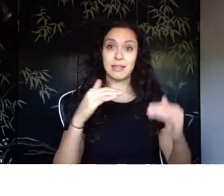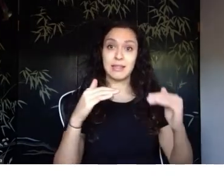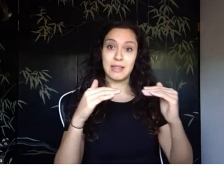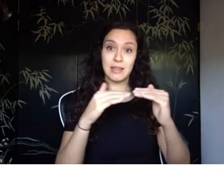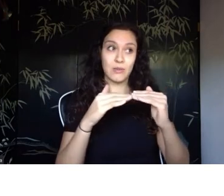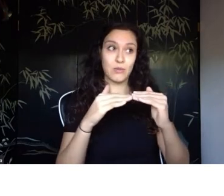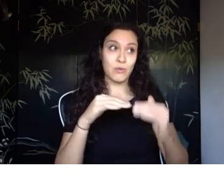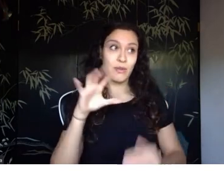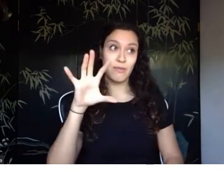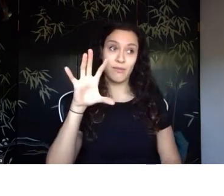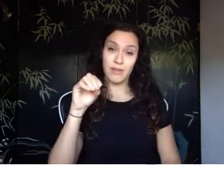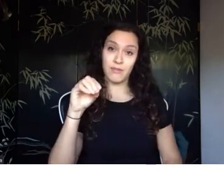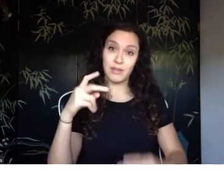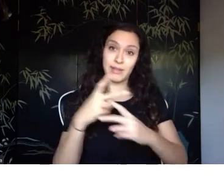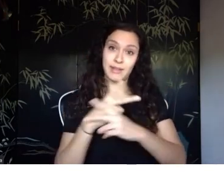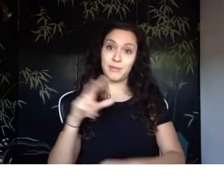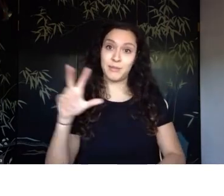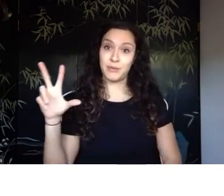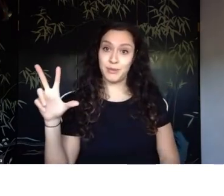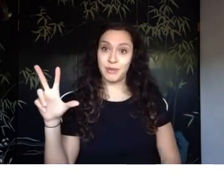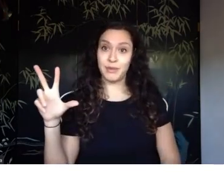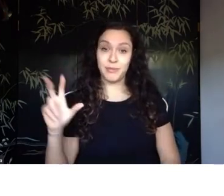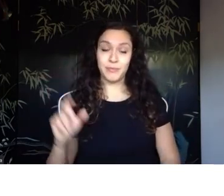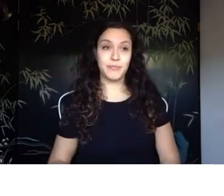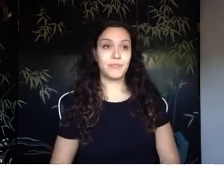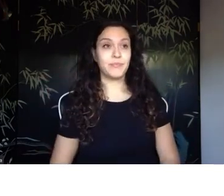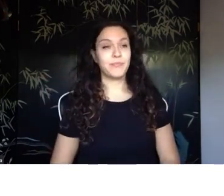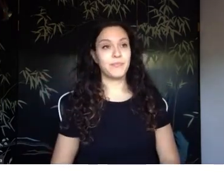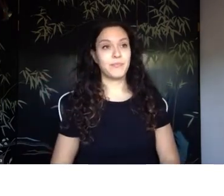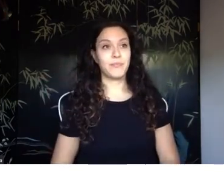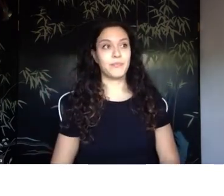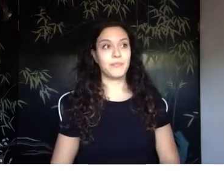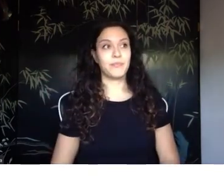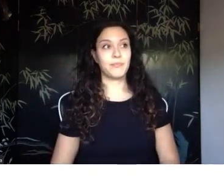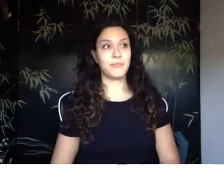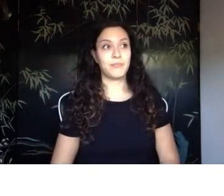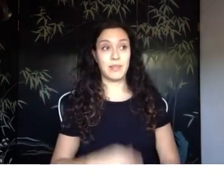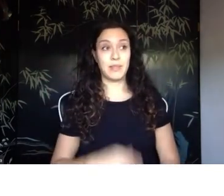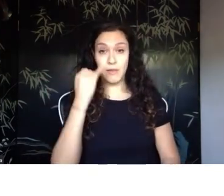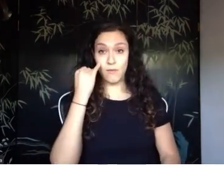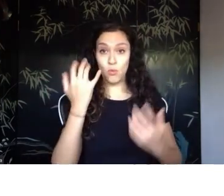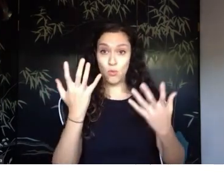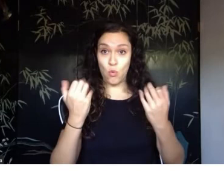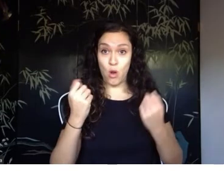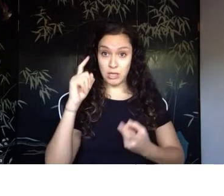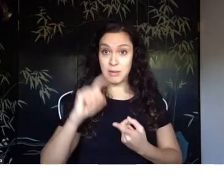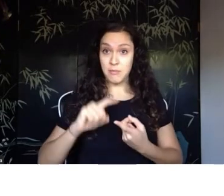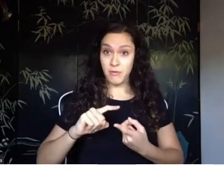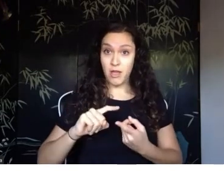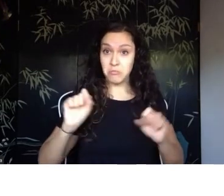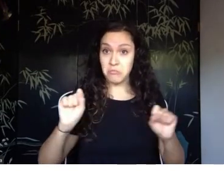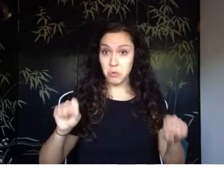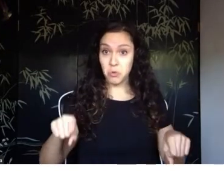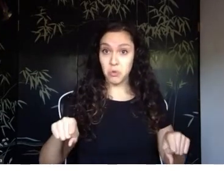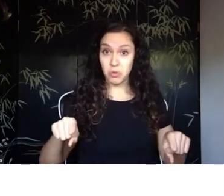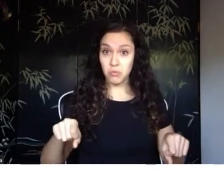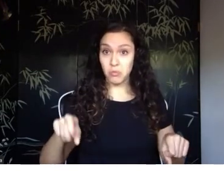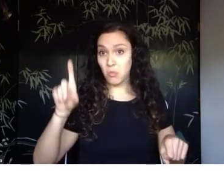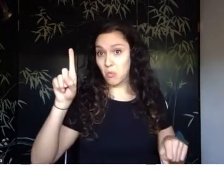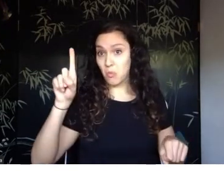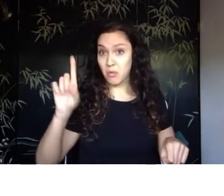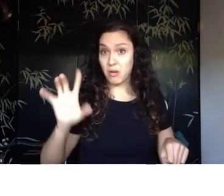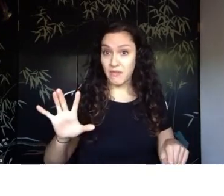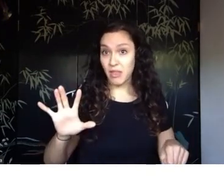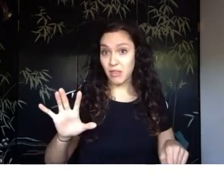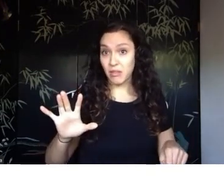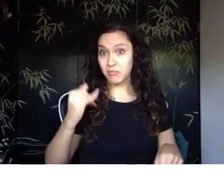All right, so it'll be 15 times x equals 50 times 3. If you wanted to, you could